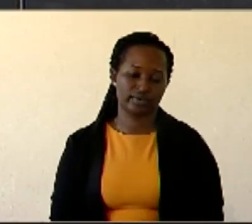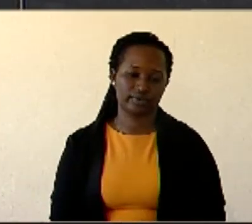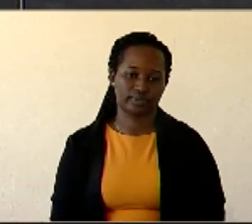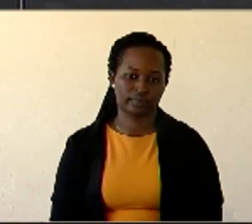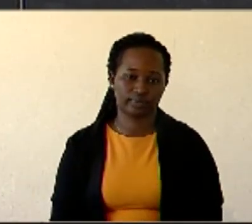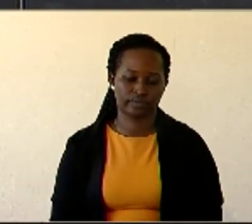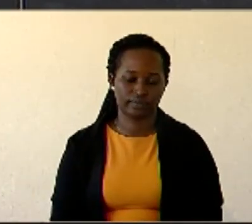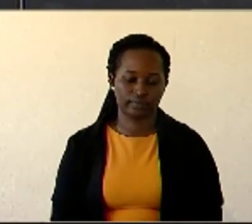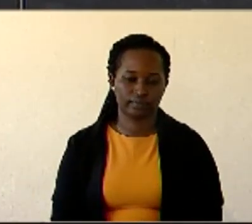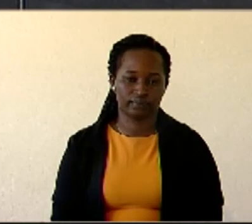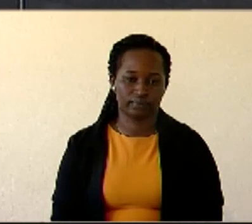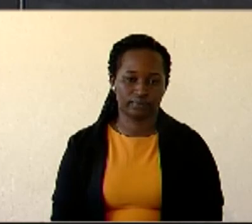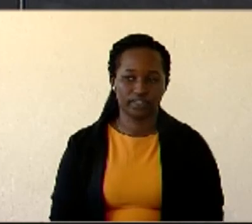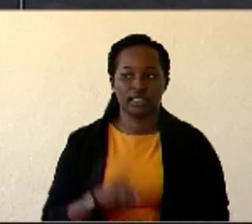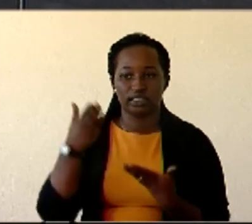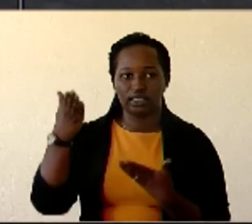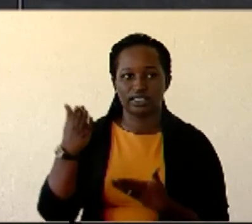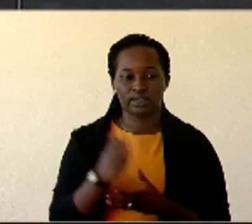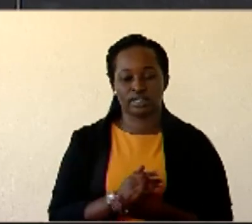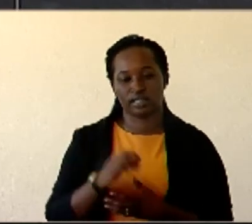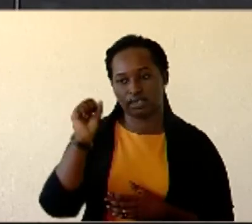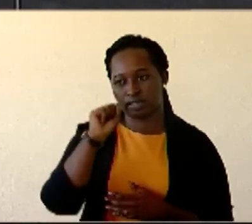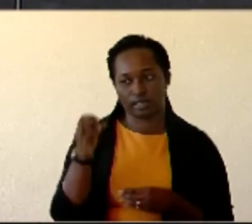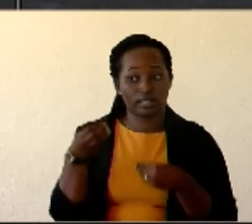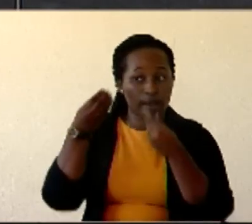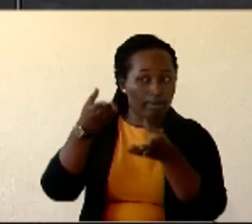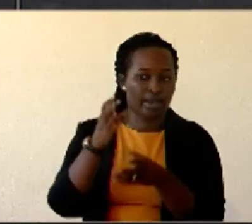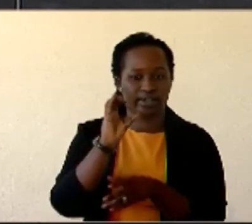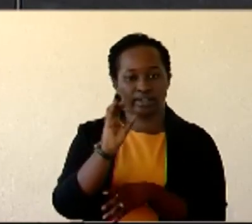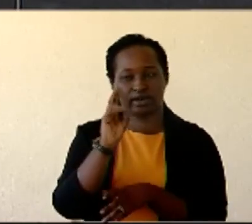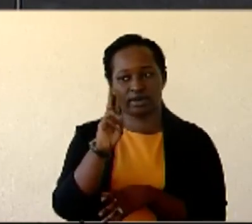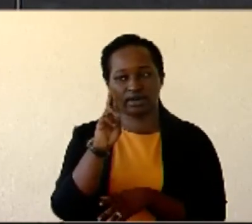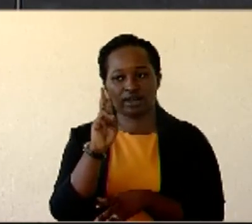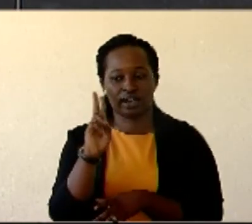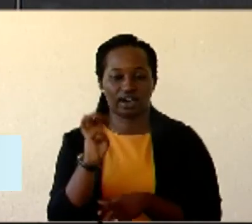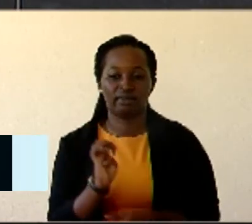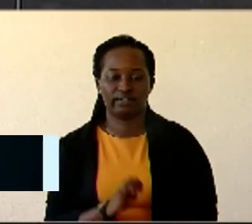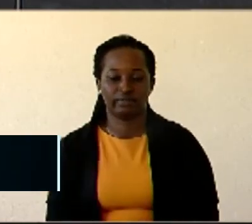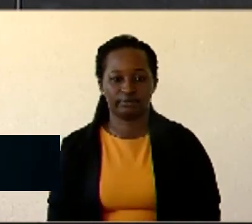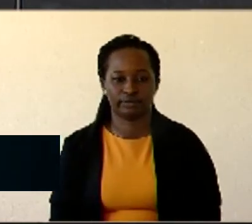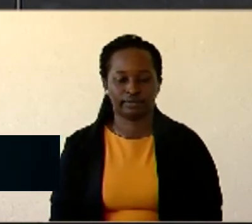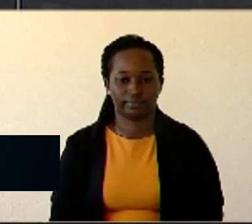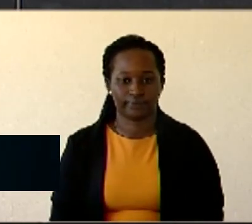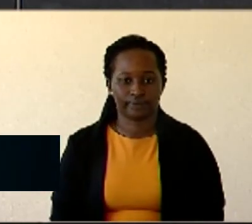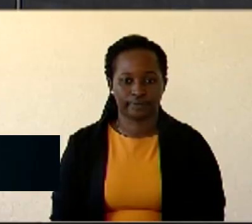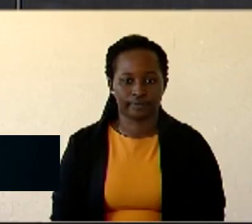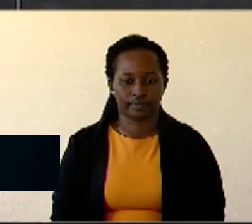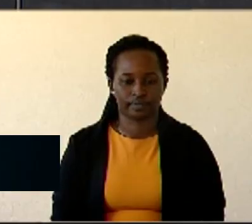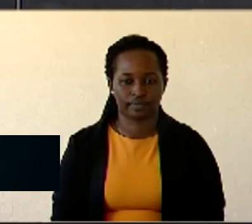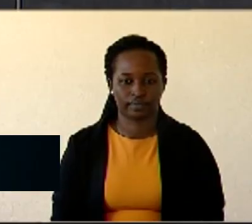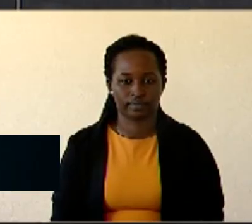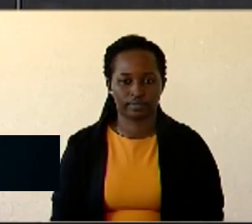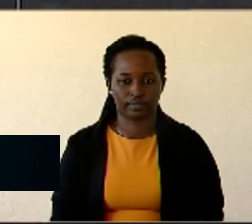So this is the supply curve. So this is our supply